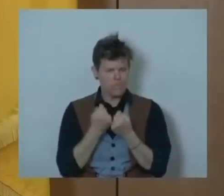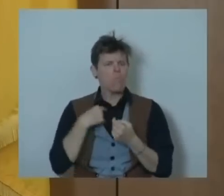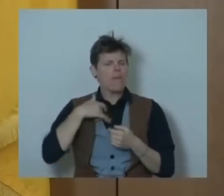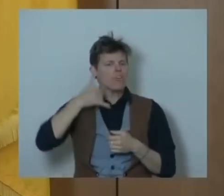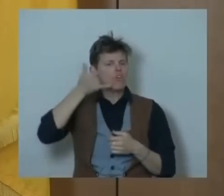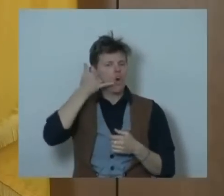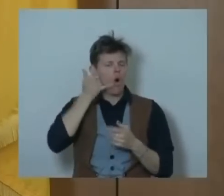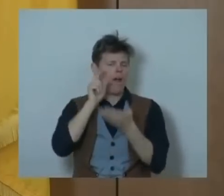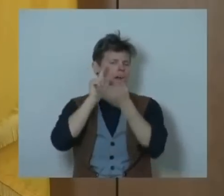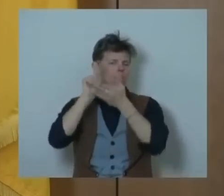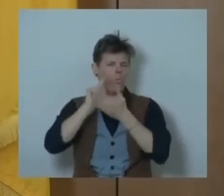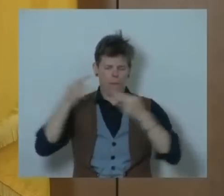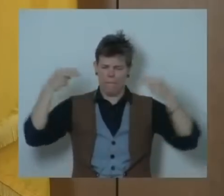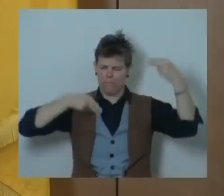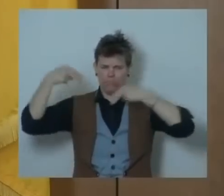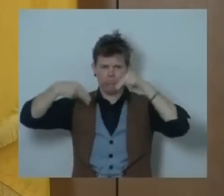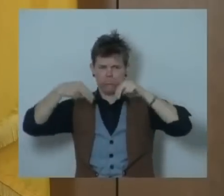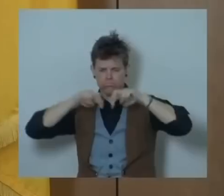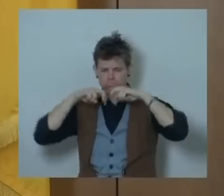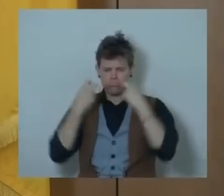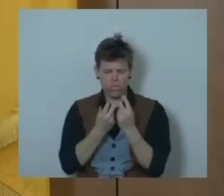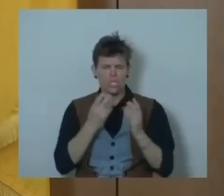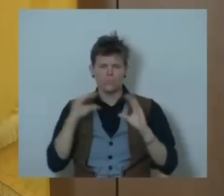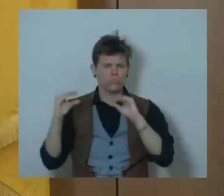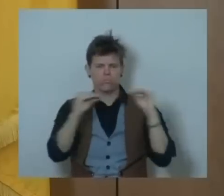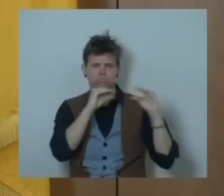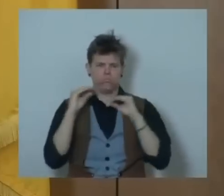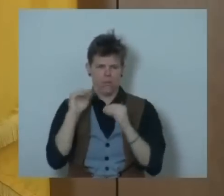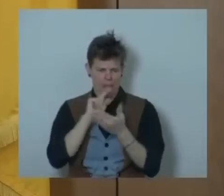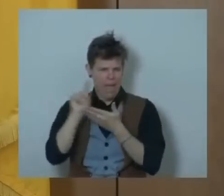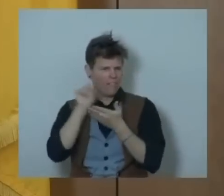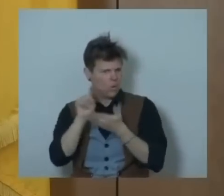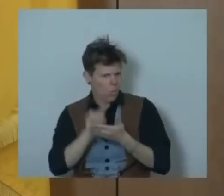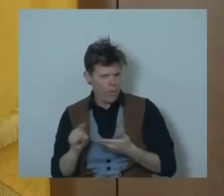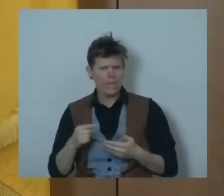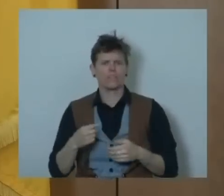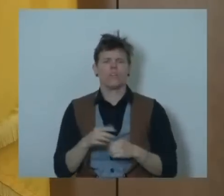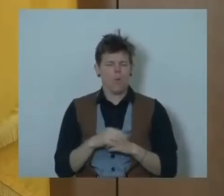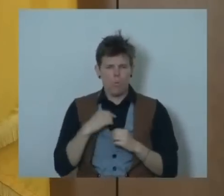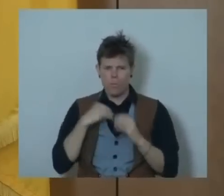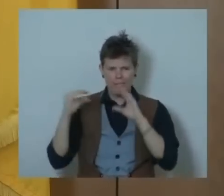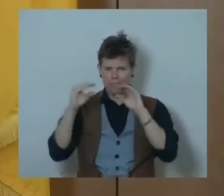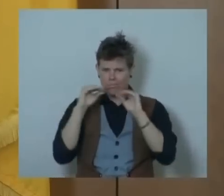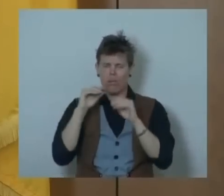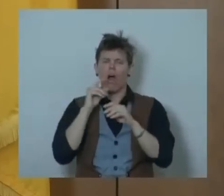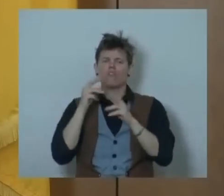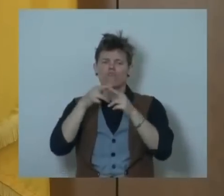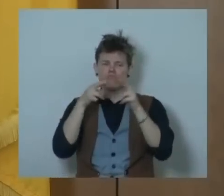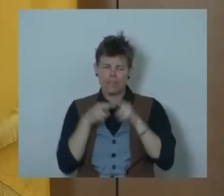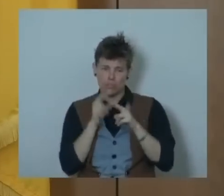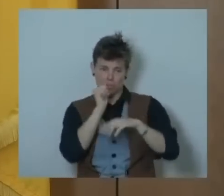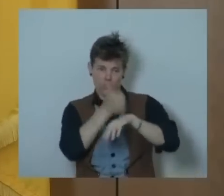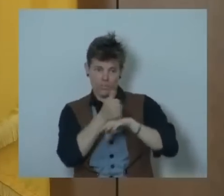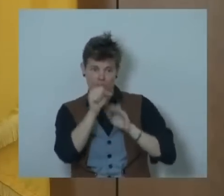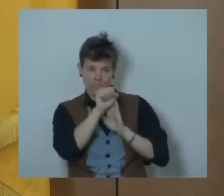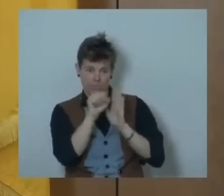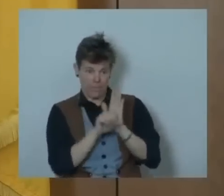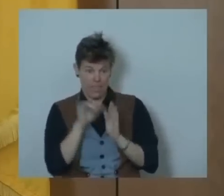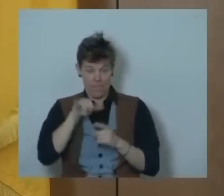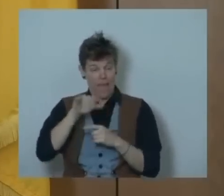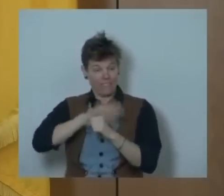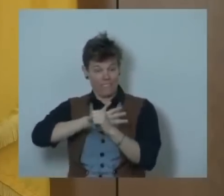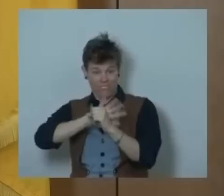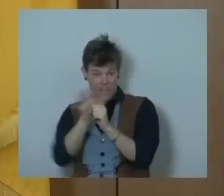been promoting these regional state designs because this virus knows no borders.